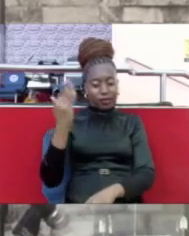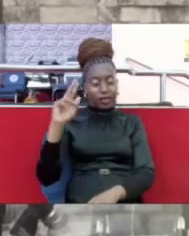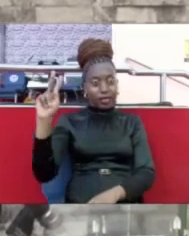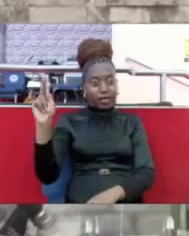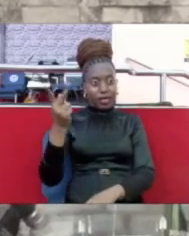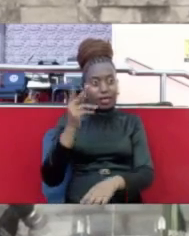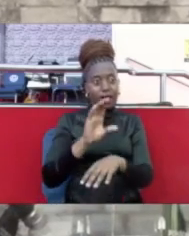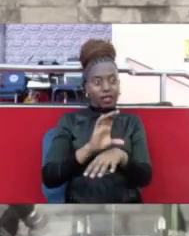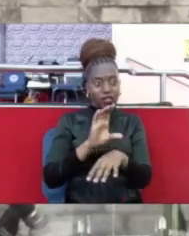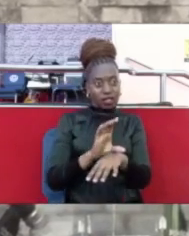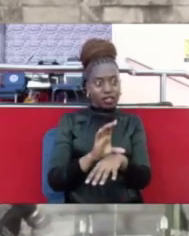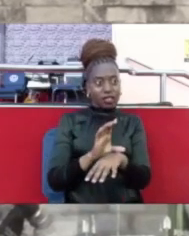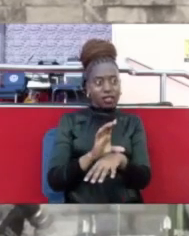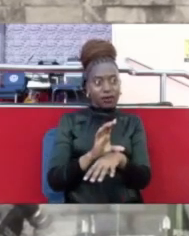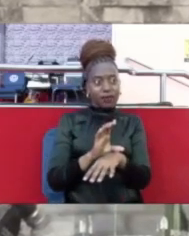bigger than this church